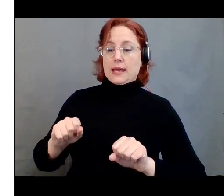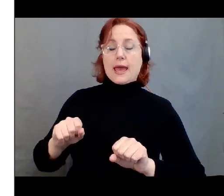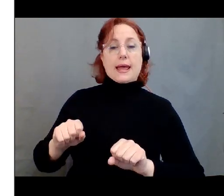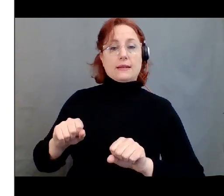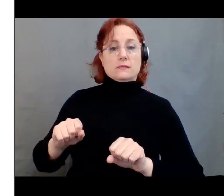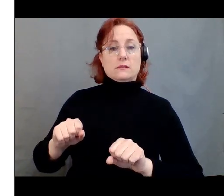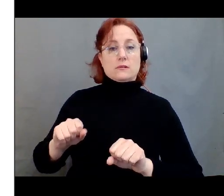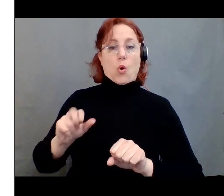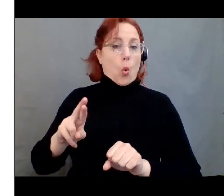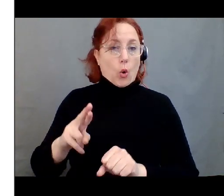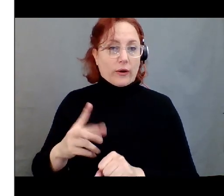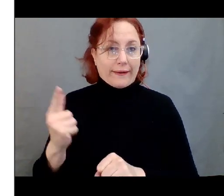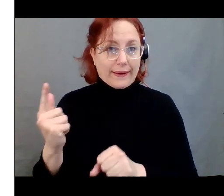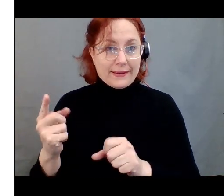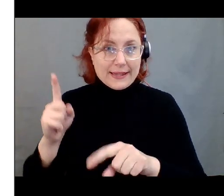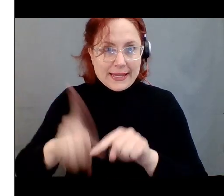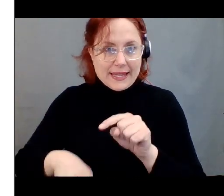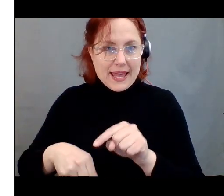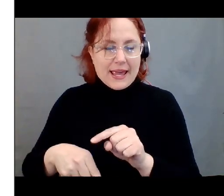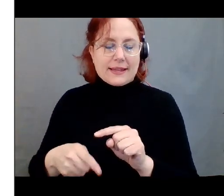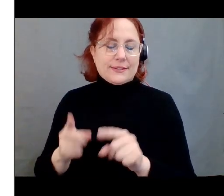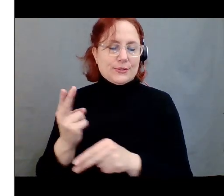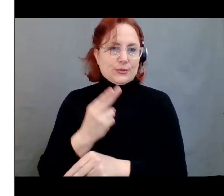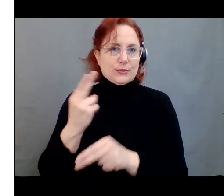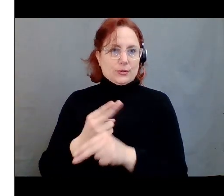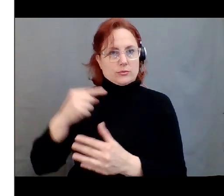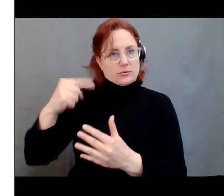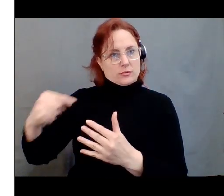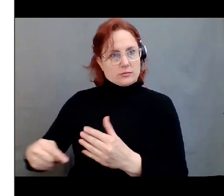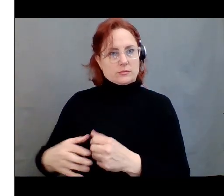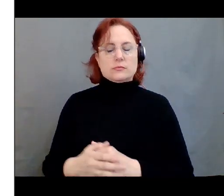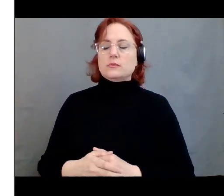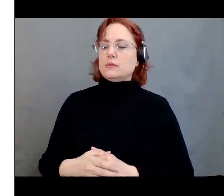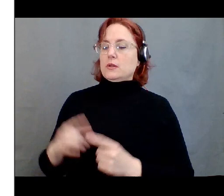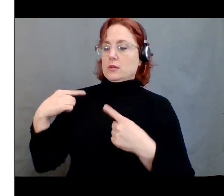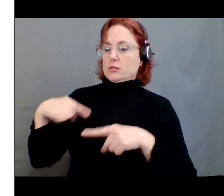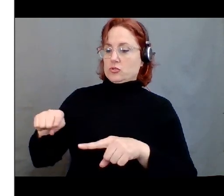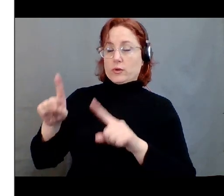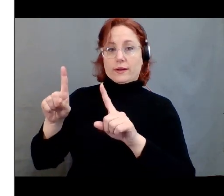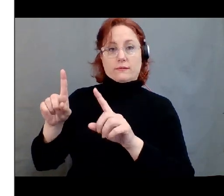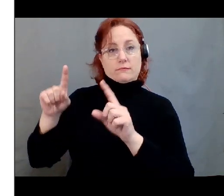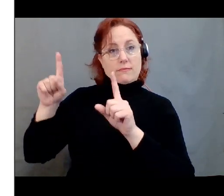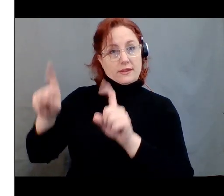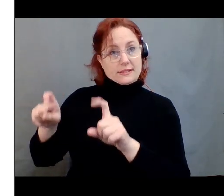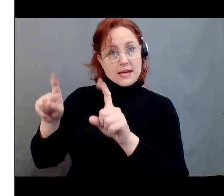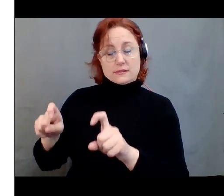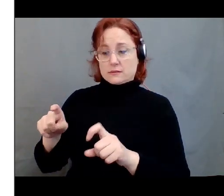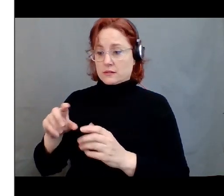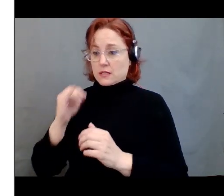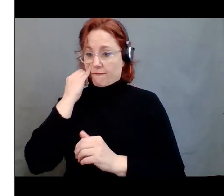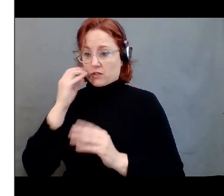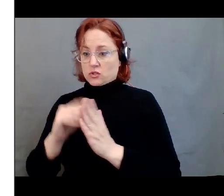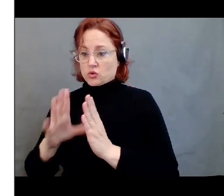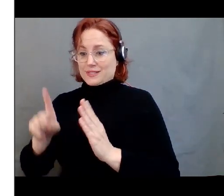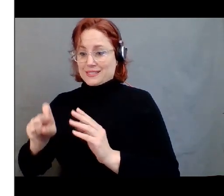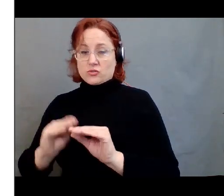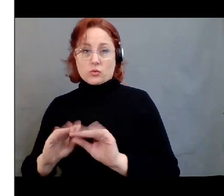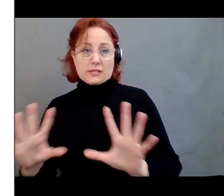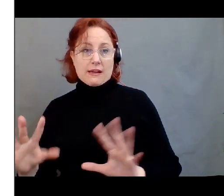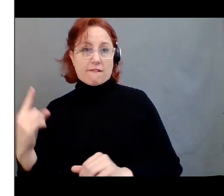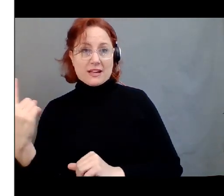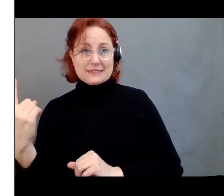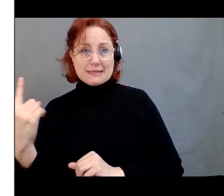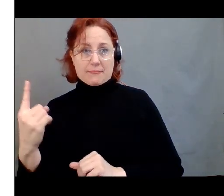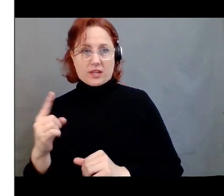or quiz. 8. Communication preferences for clarification if needed. 9.